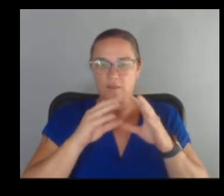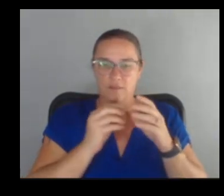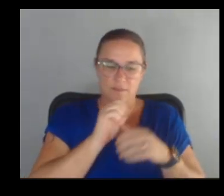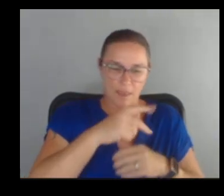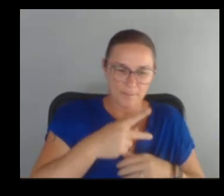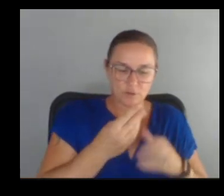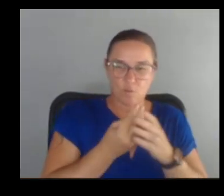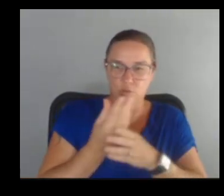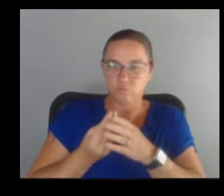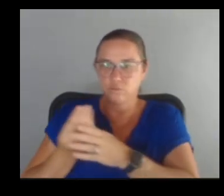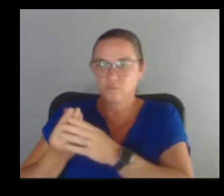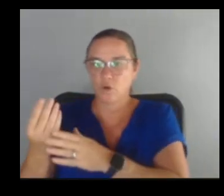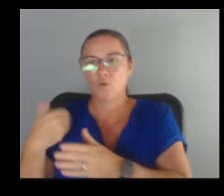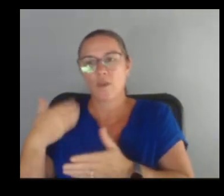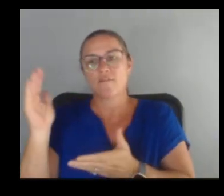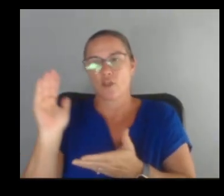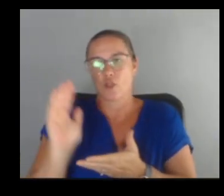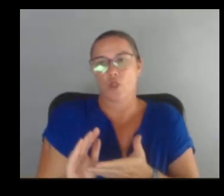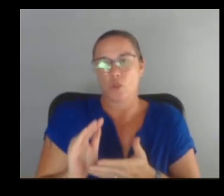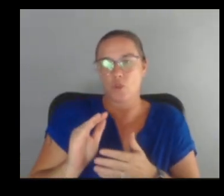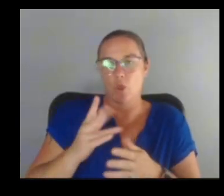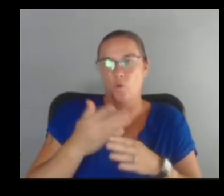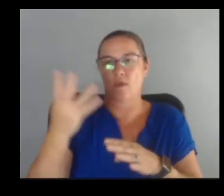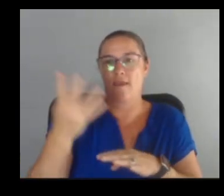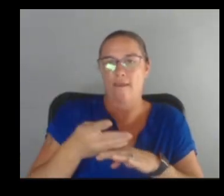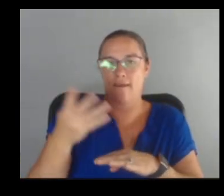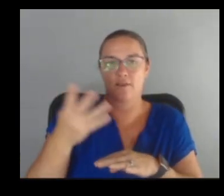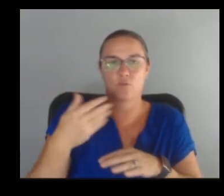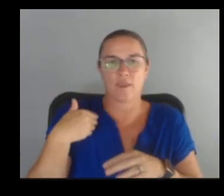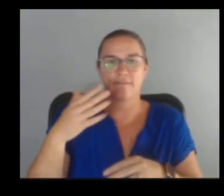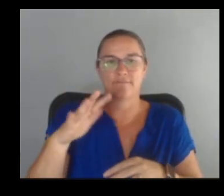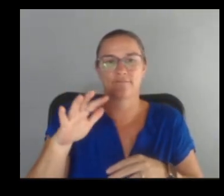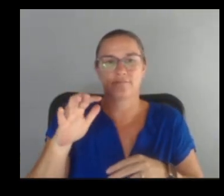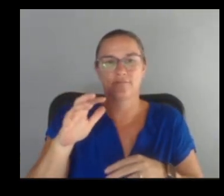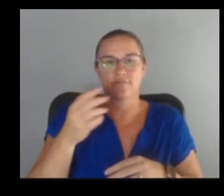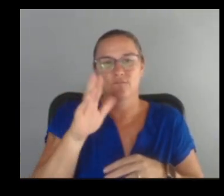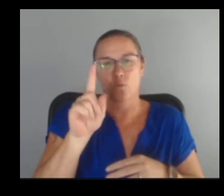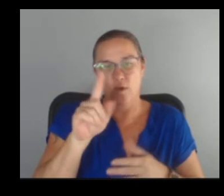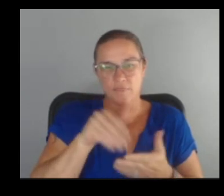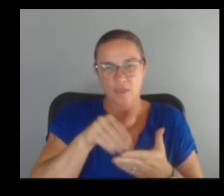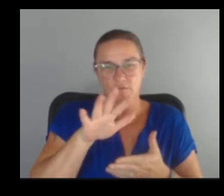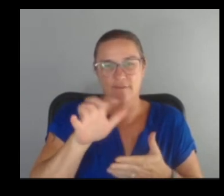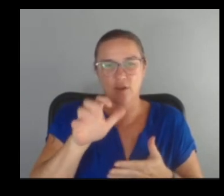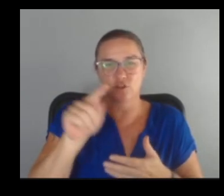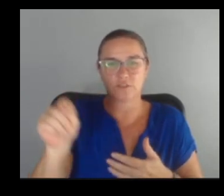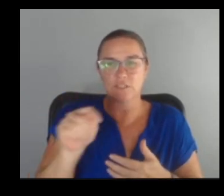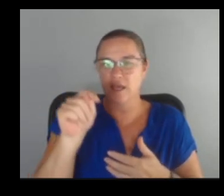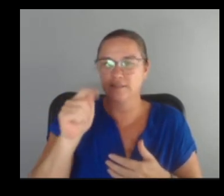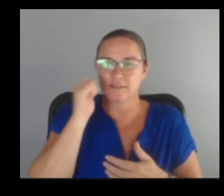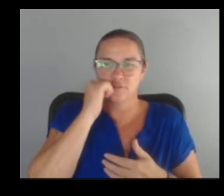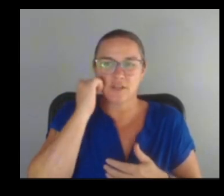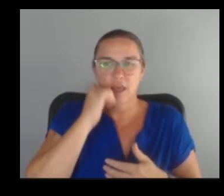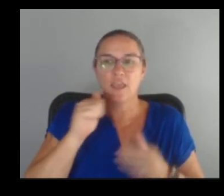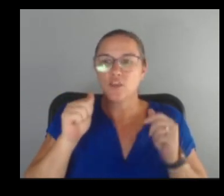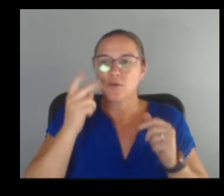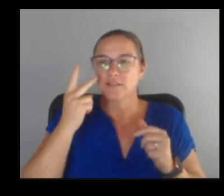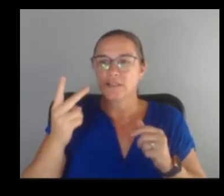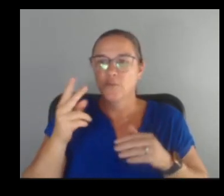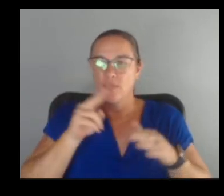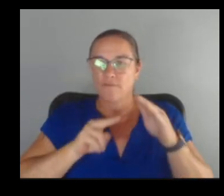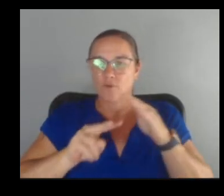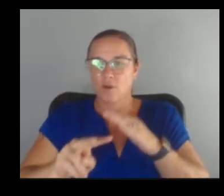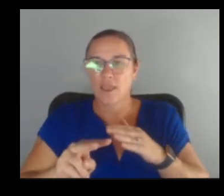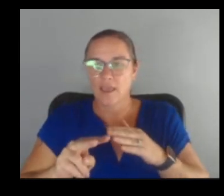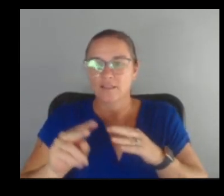low-level degassing at 1,500 tons per day of sulfur dioxide. And here you see the current VOG forecast taking